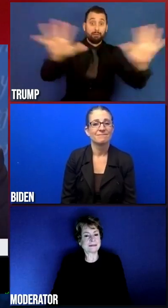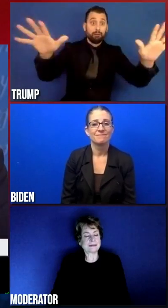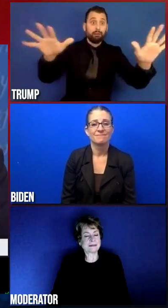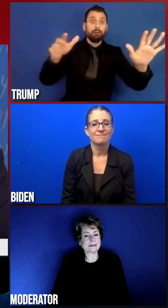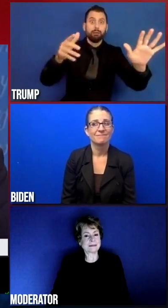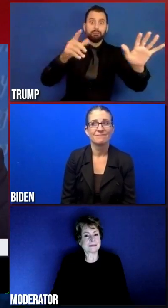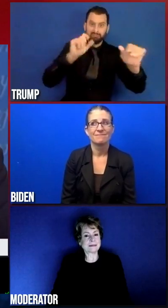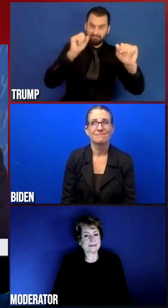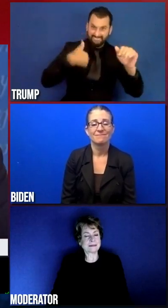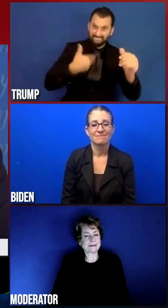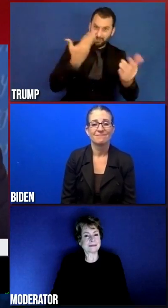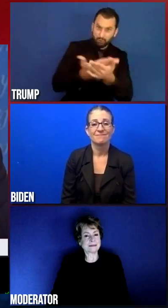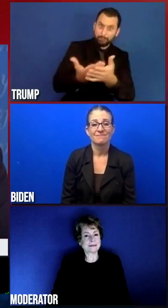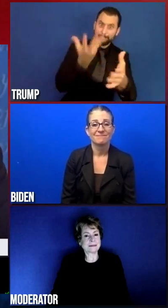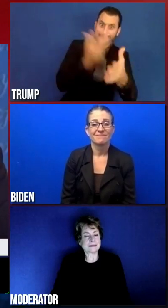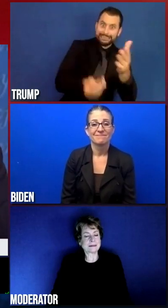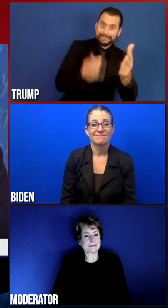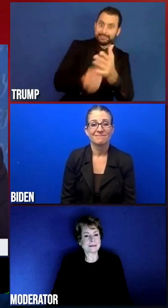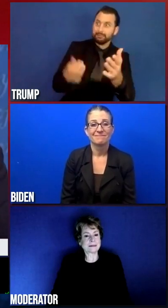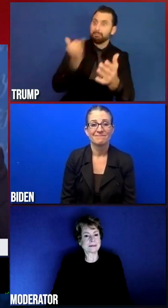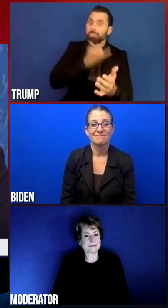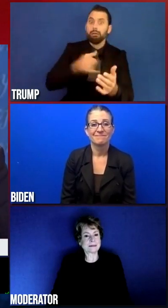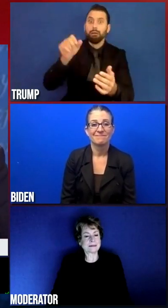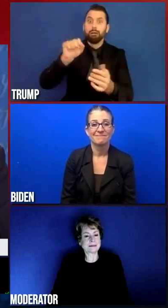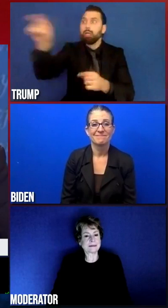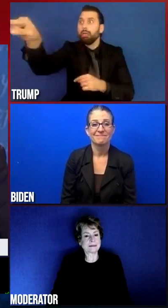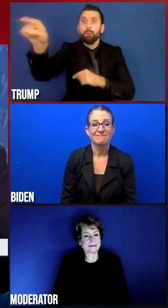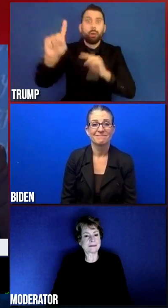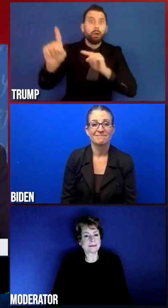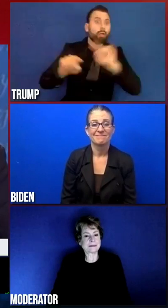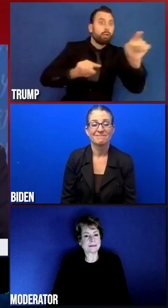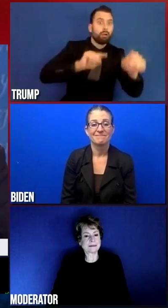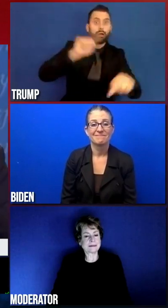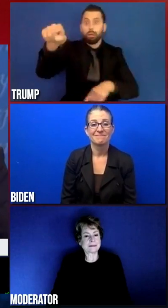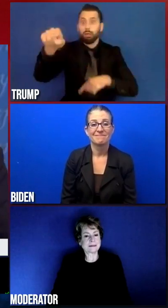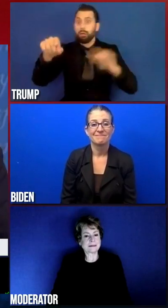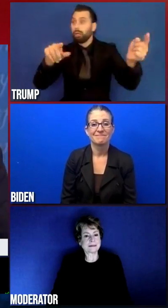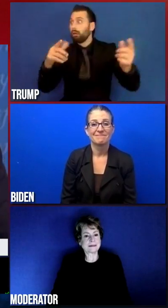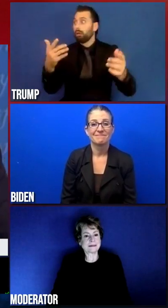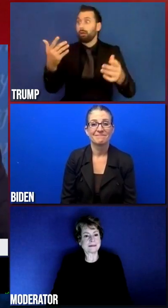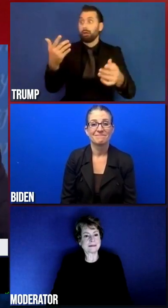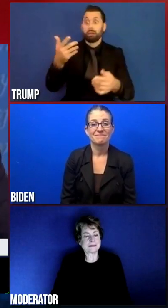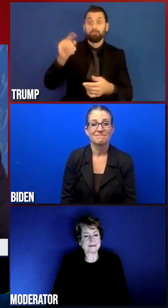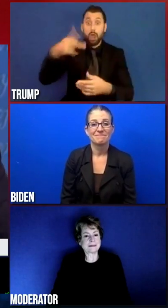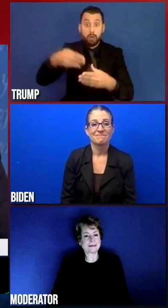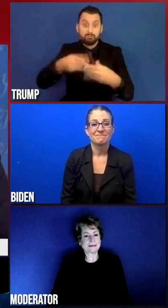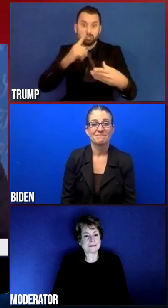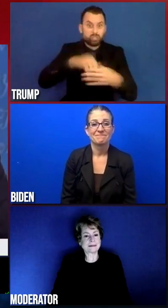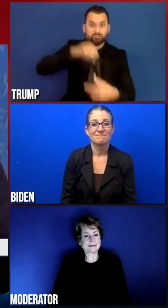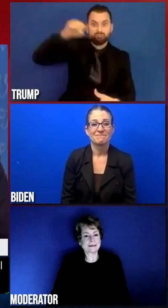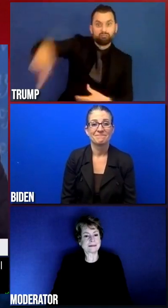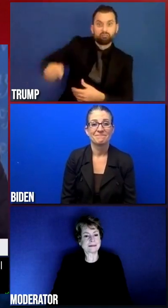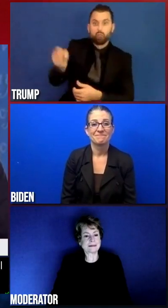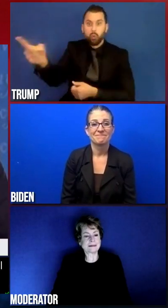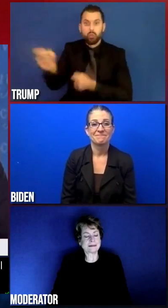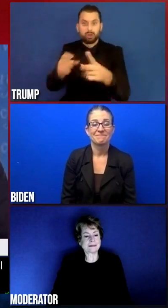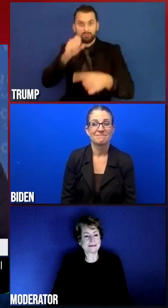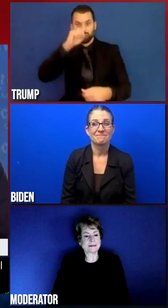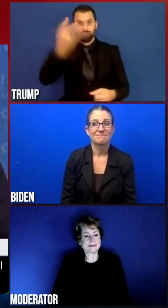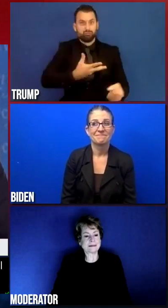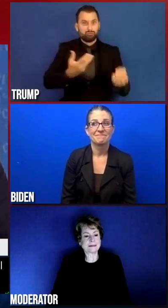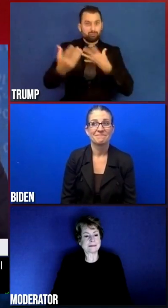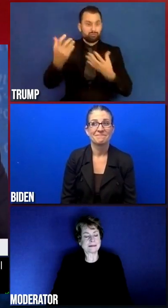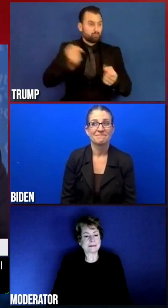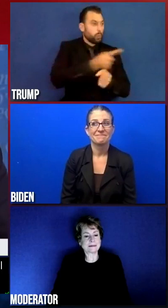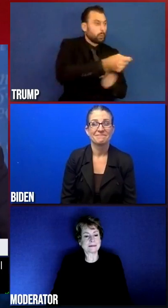Trump just the other day in a wastepaper basket. They're being sent all over the place. They sent 2 in a Democrat area. They sent out